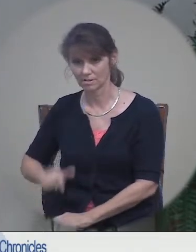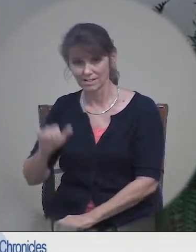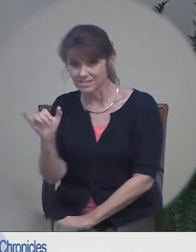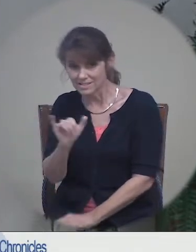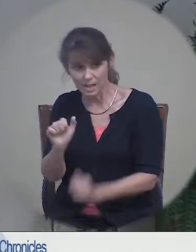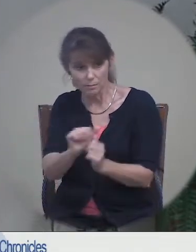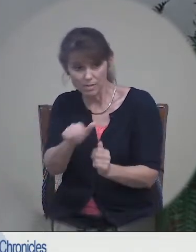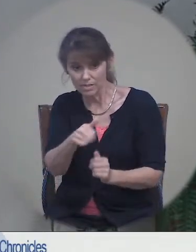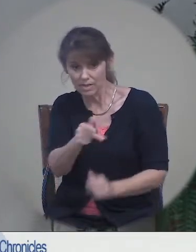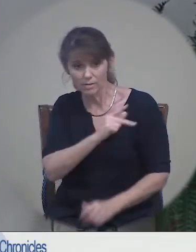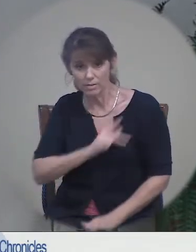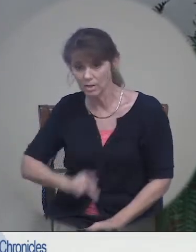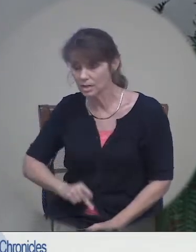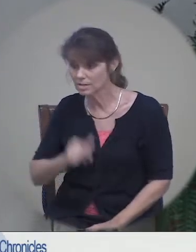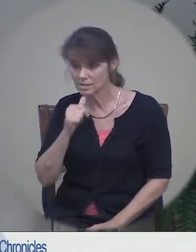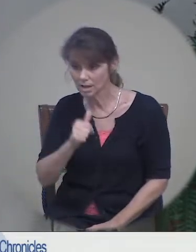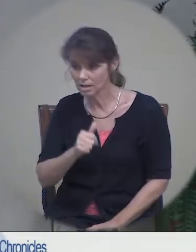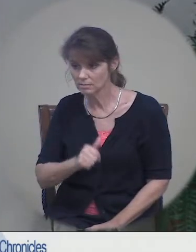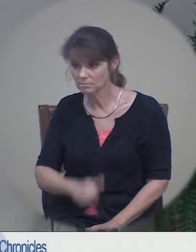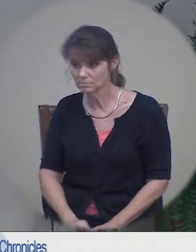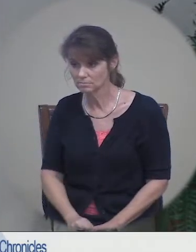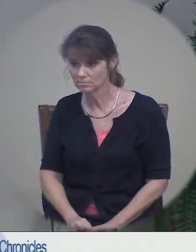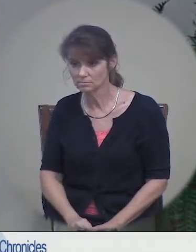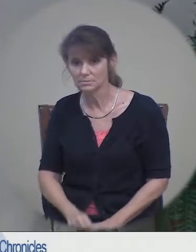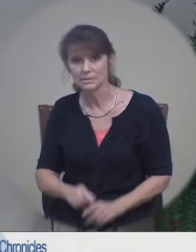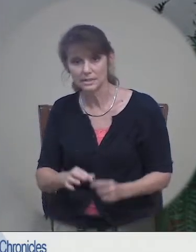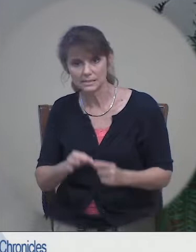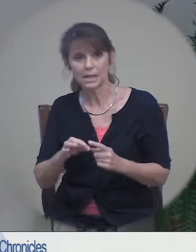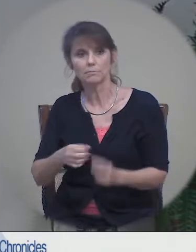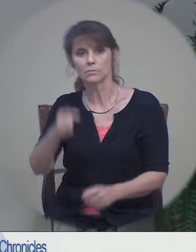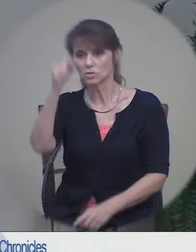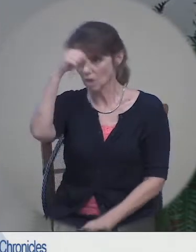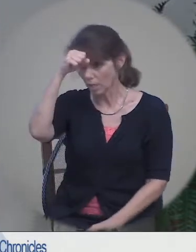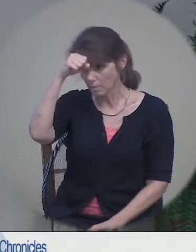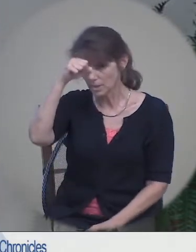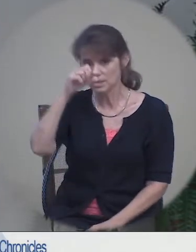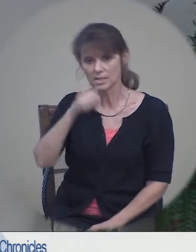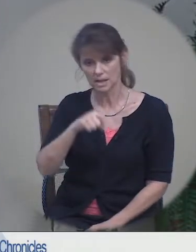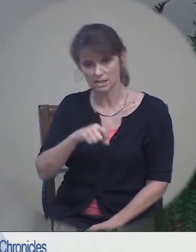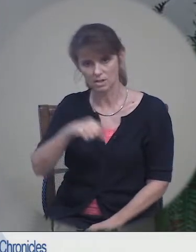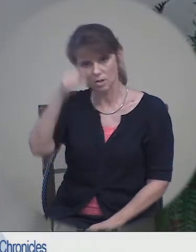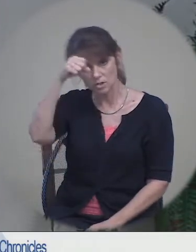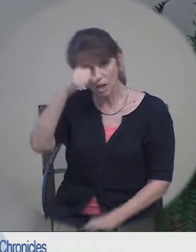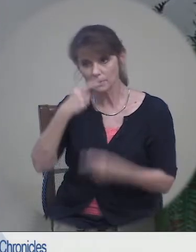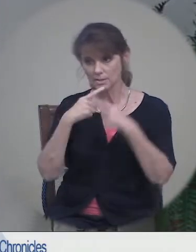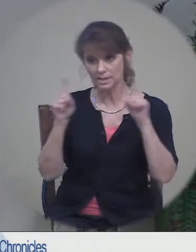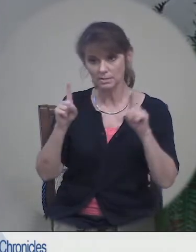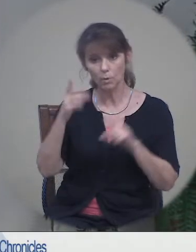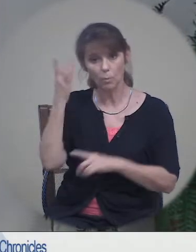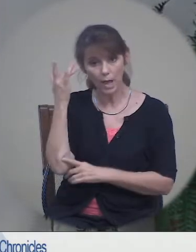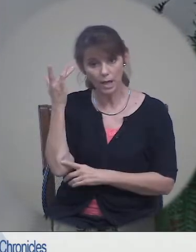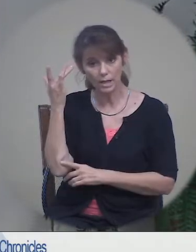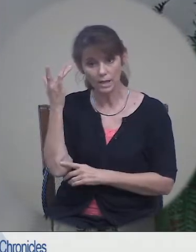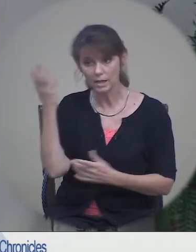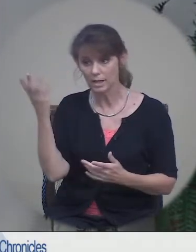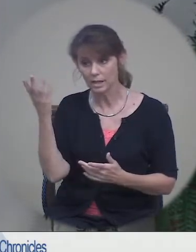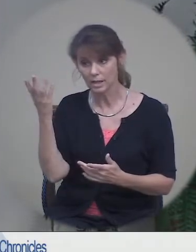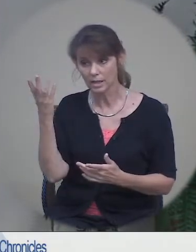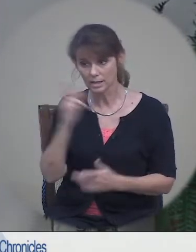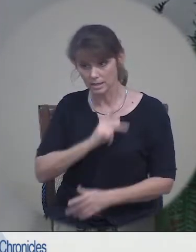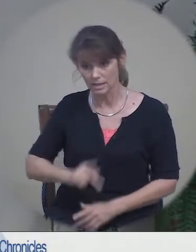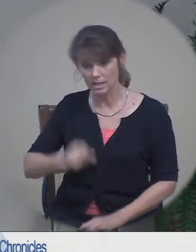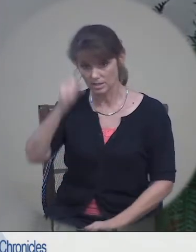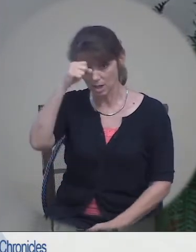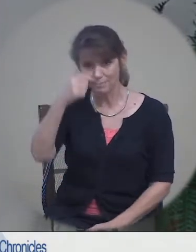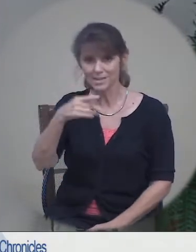mean, that's kind of like King Solomon back in 2 Chronicles chapter 7 and verse 11. Why was Solomon so successful? Well, he was smart.